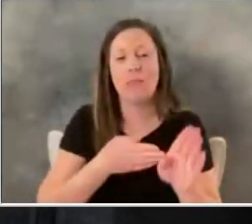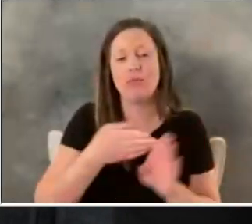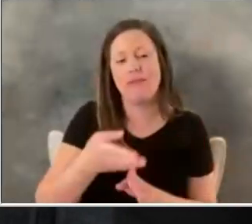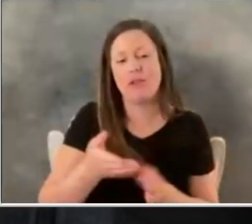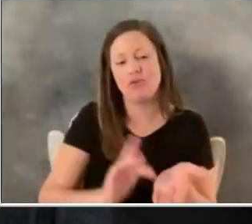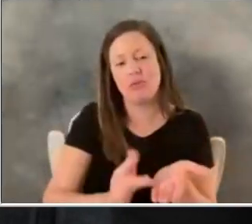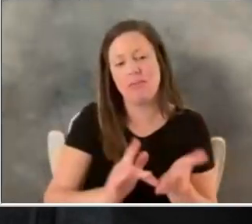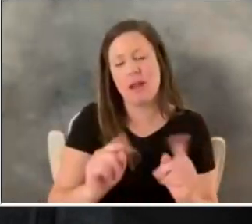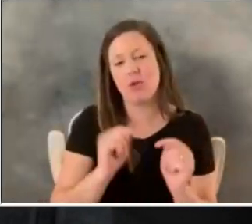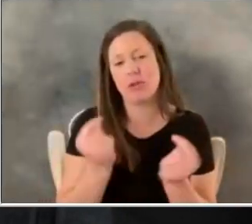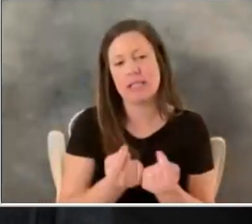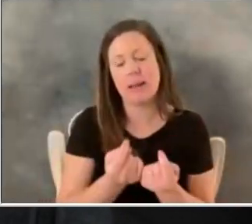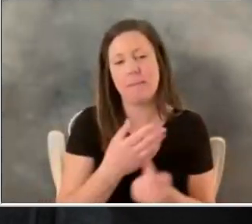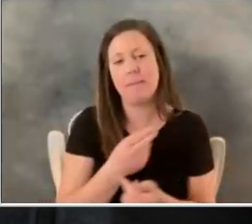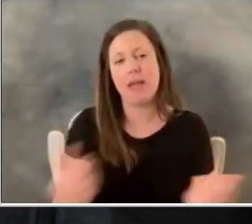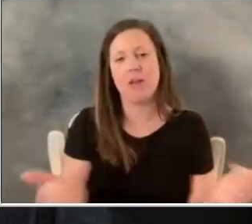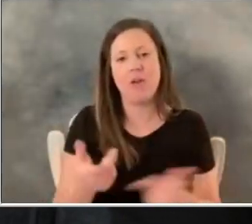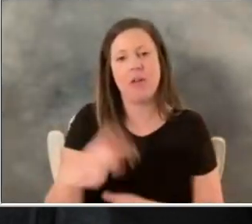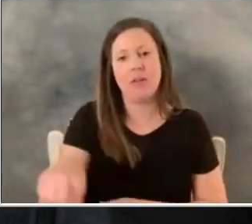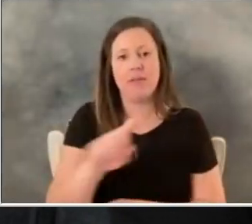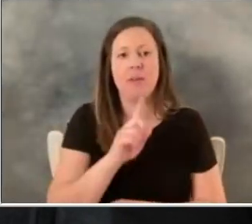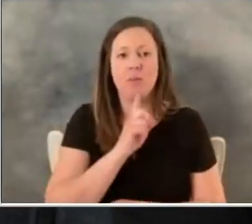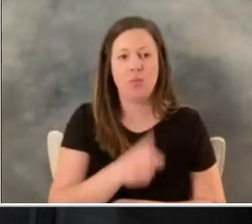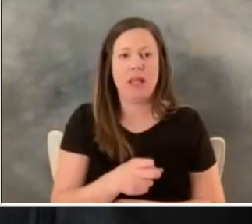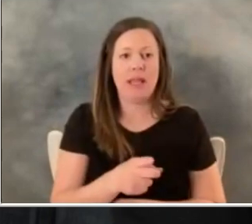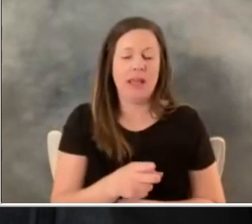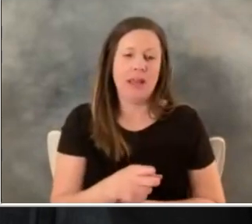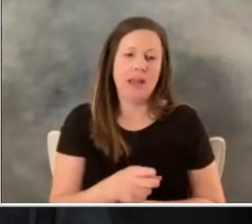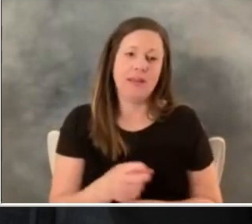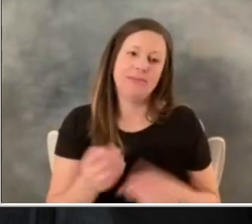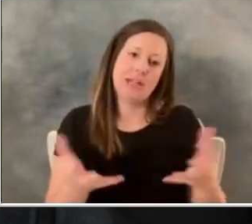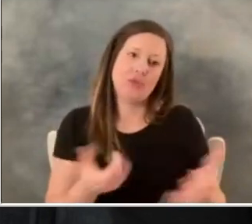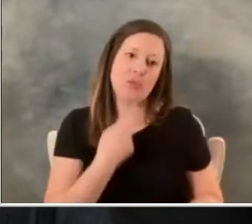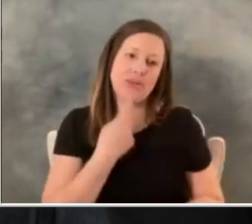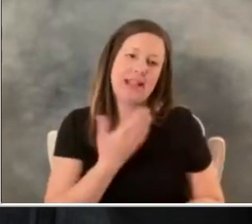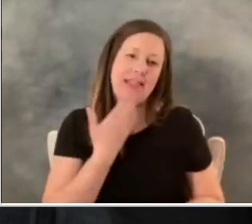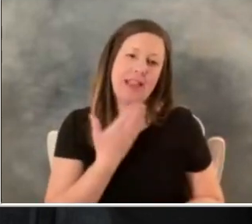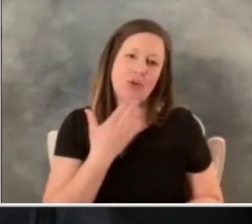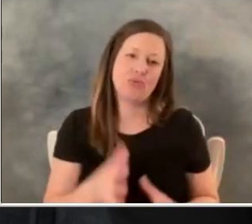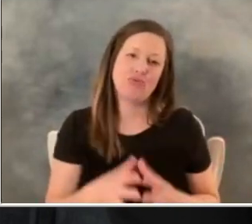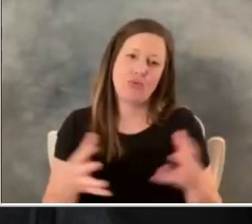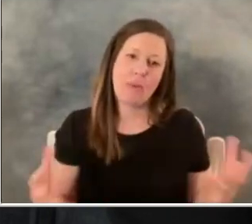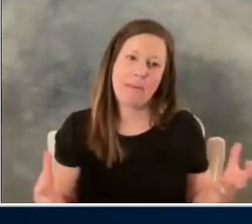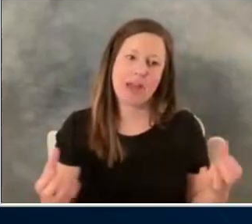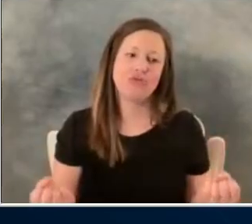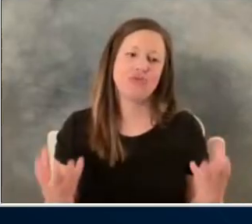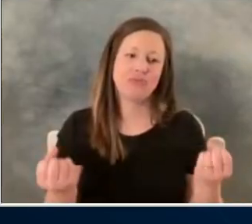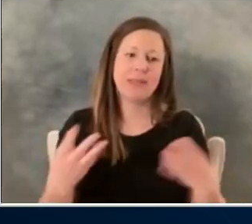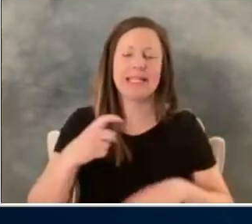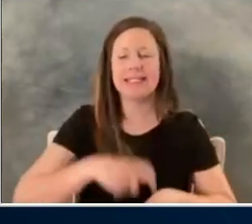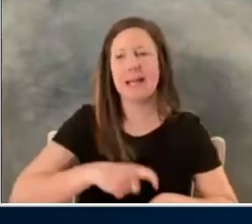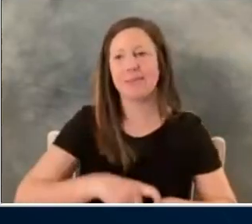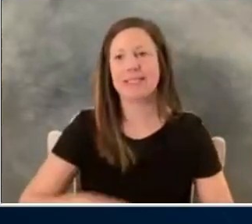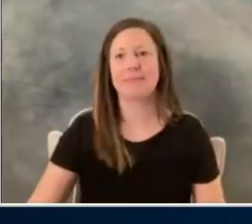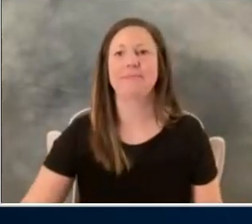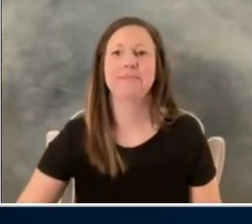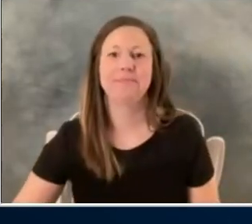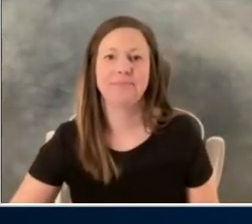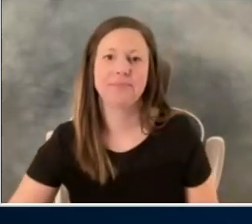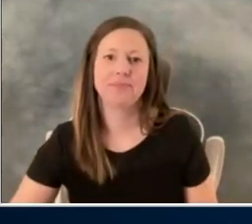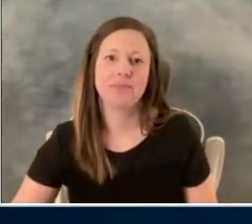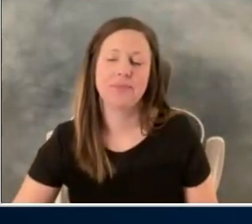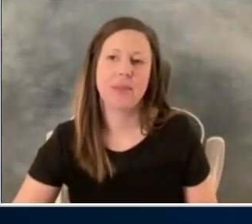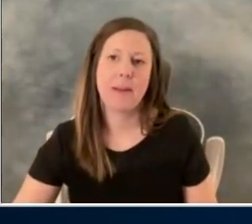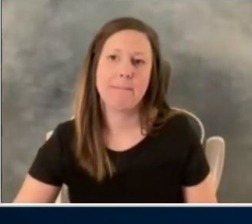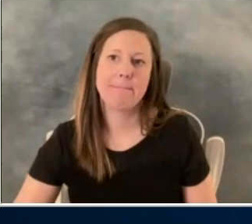team is I just want to say thank you and thank you many times. Erin, how have you talked to your